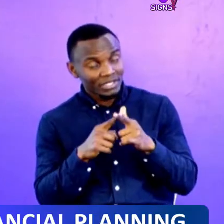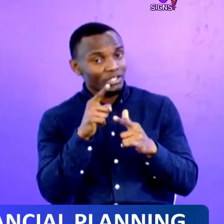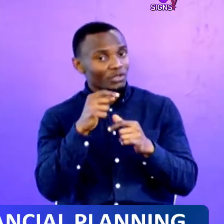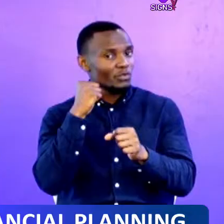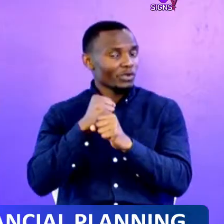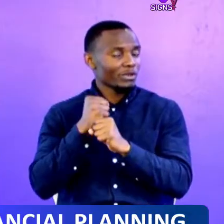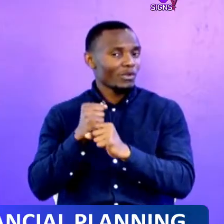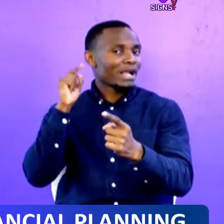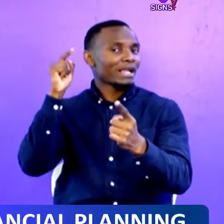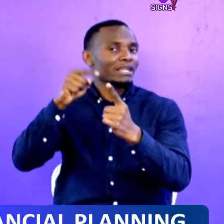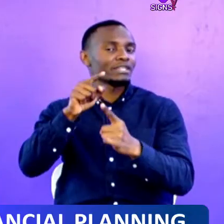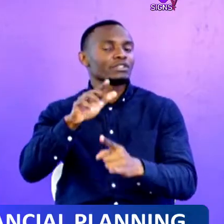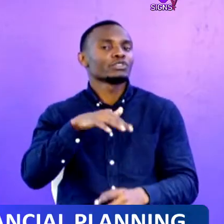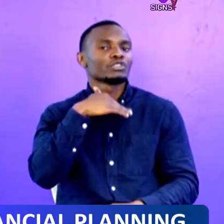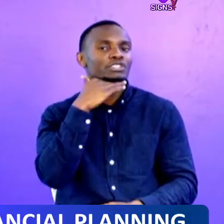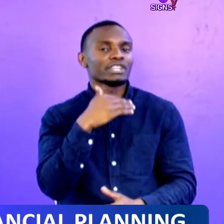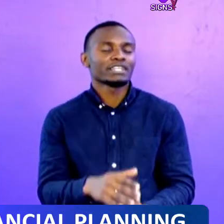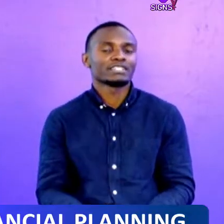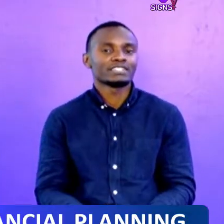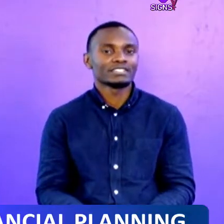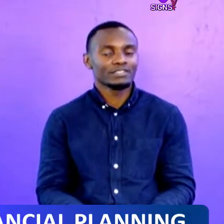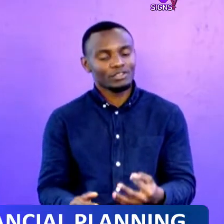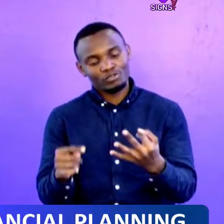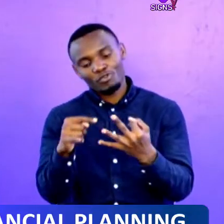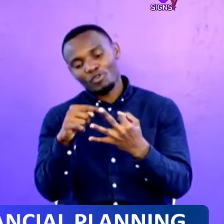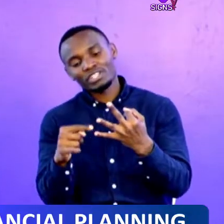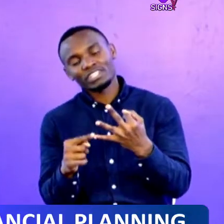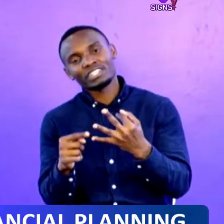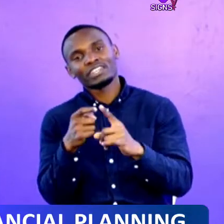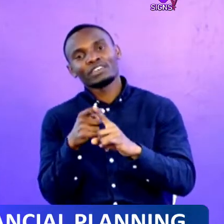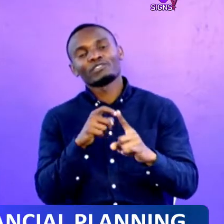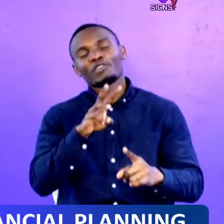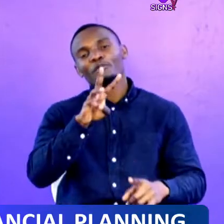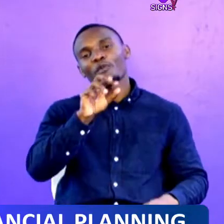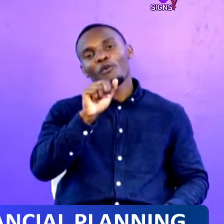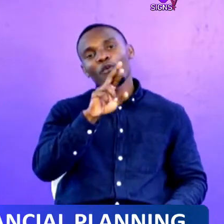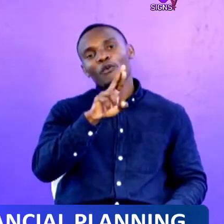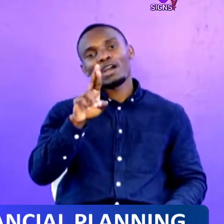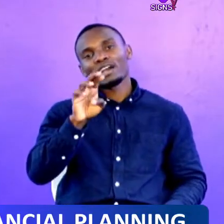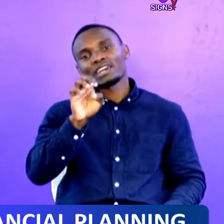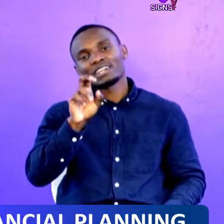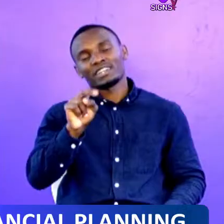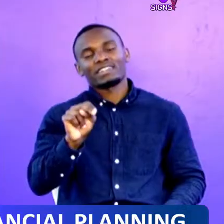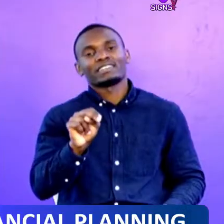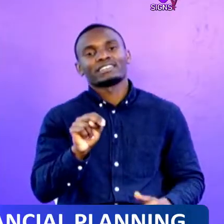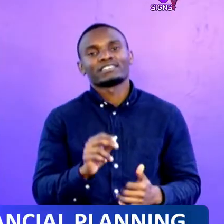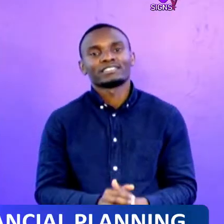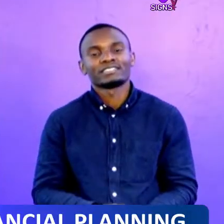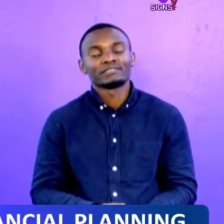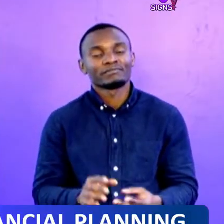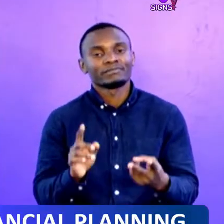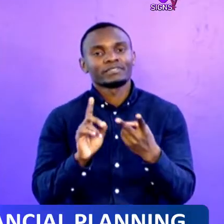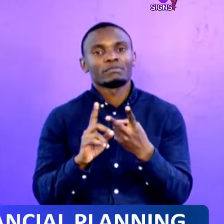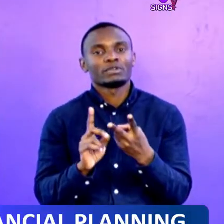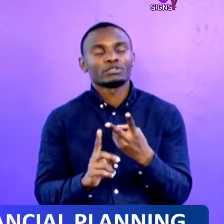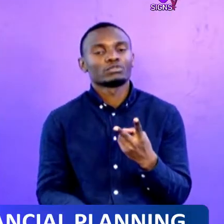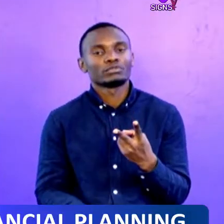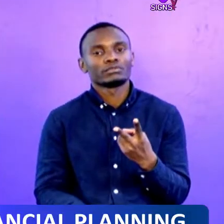Now, by coincidence, all these three are from Warren Buffett. The other one is